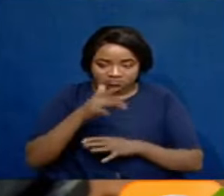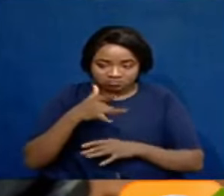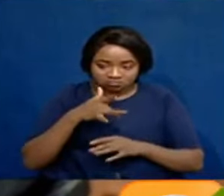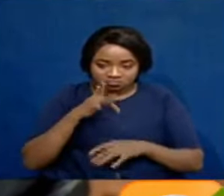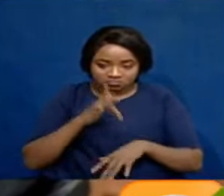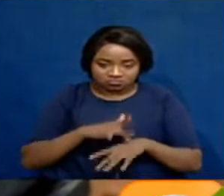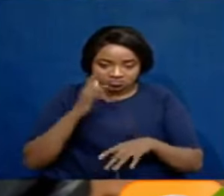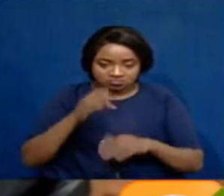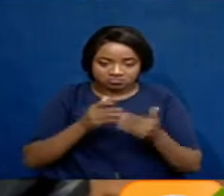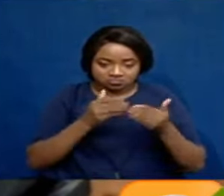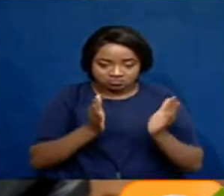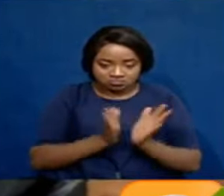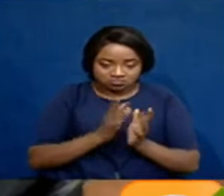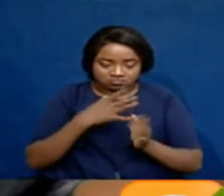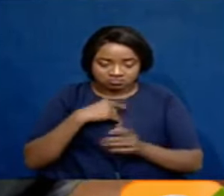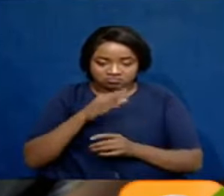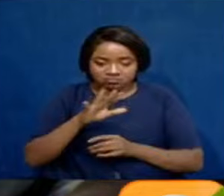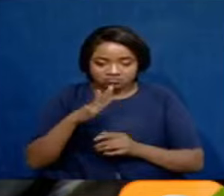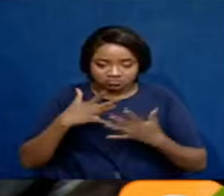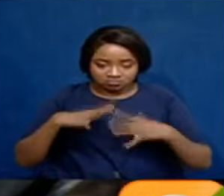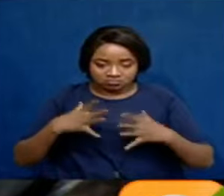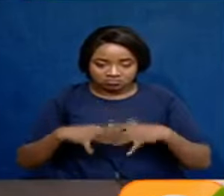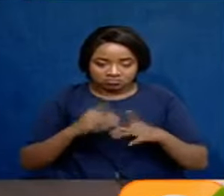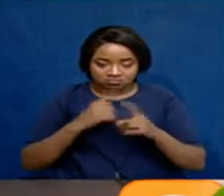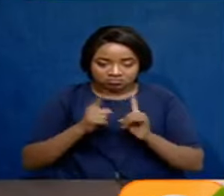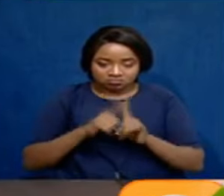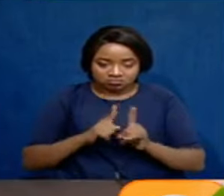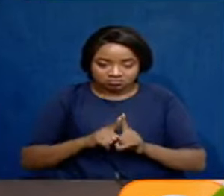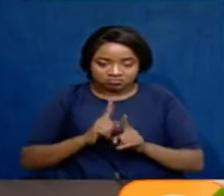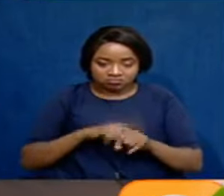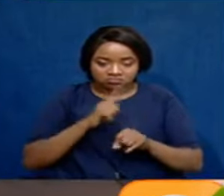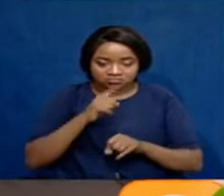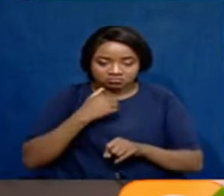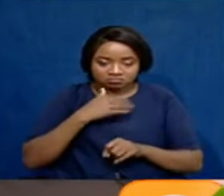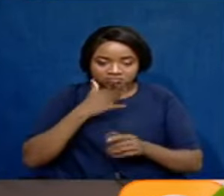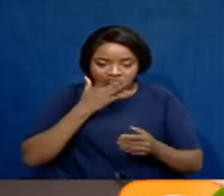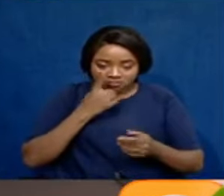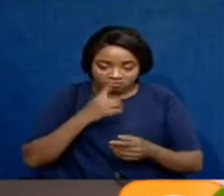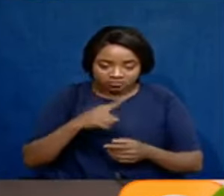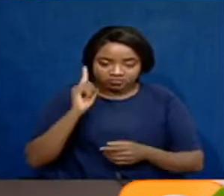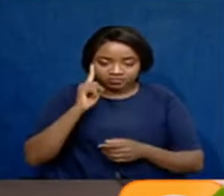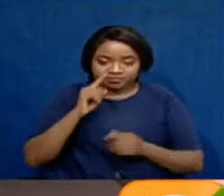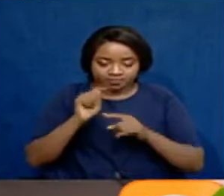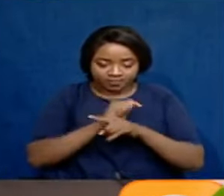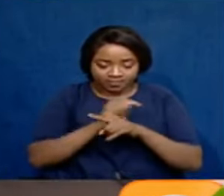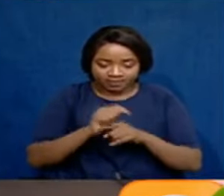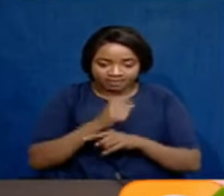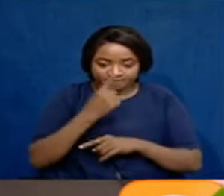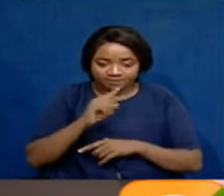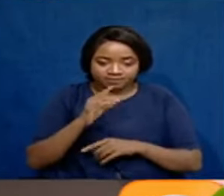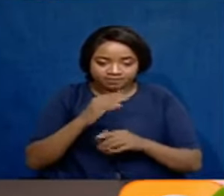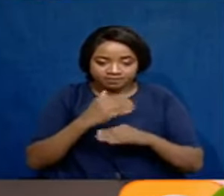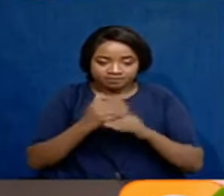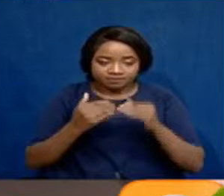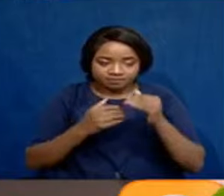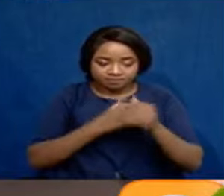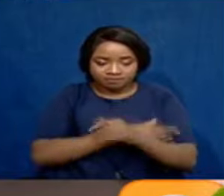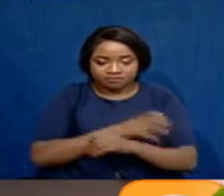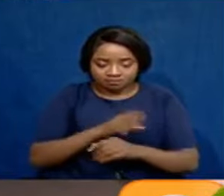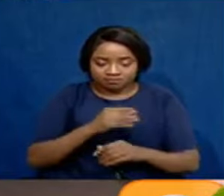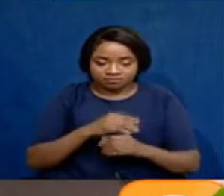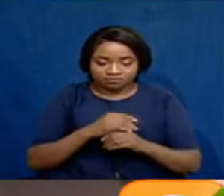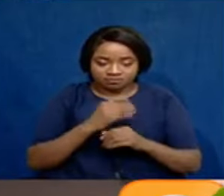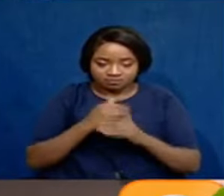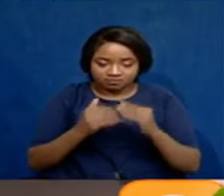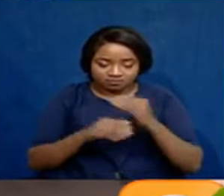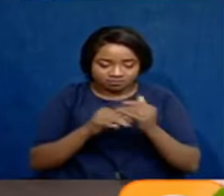promoters, with the right training and the right capacity building, they can able to help us to demystify some of these myths and conceptions. But